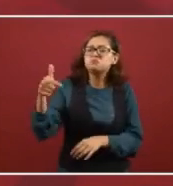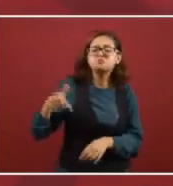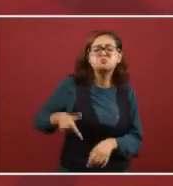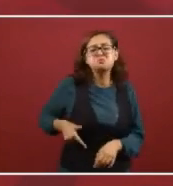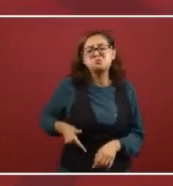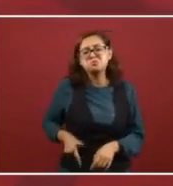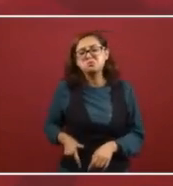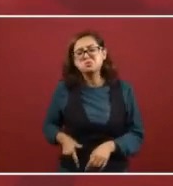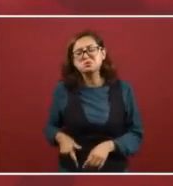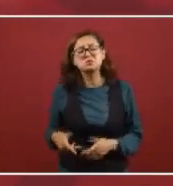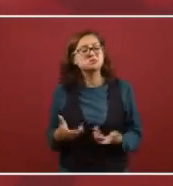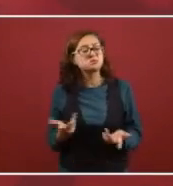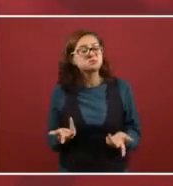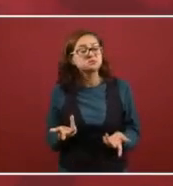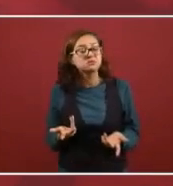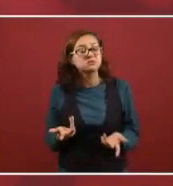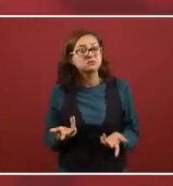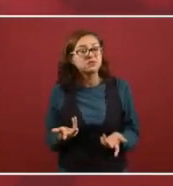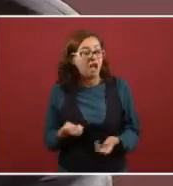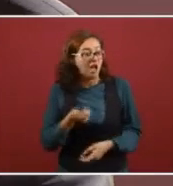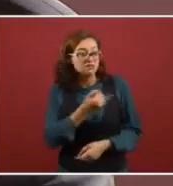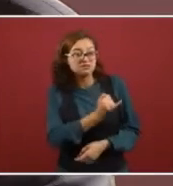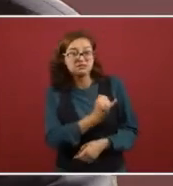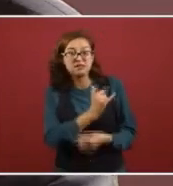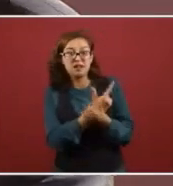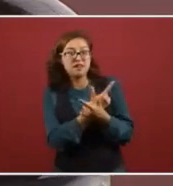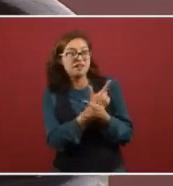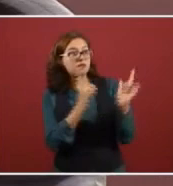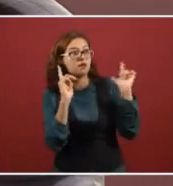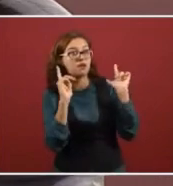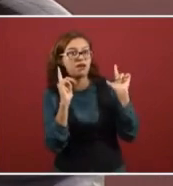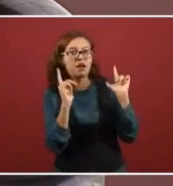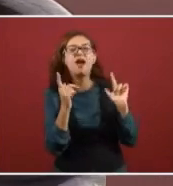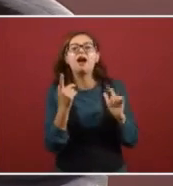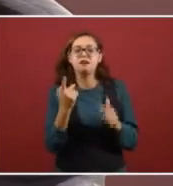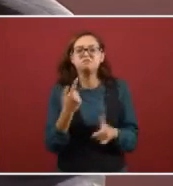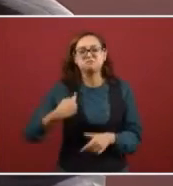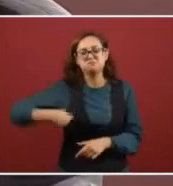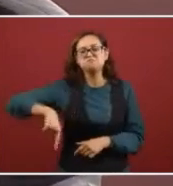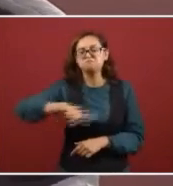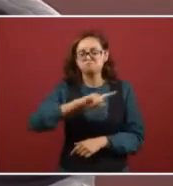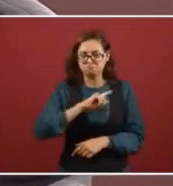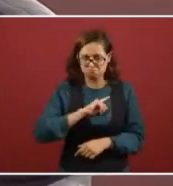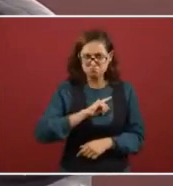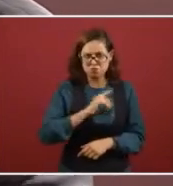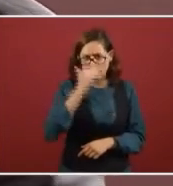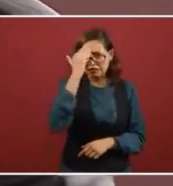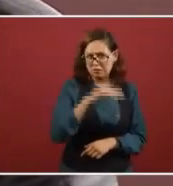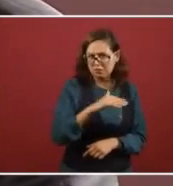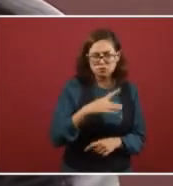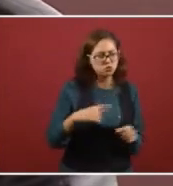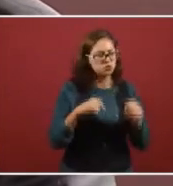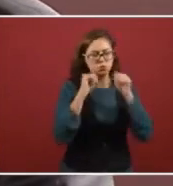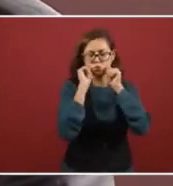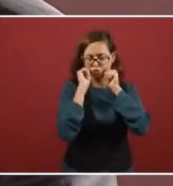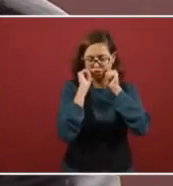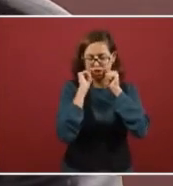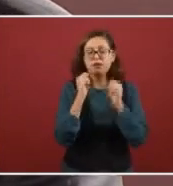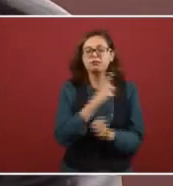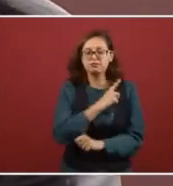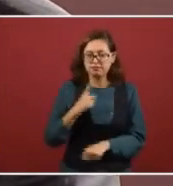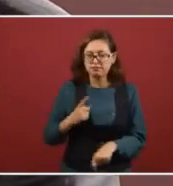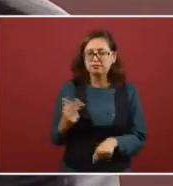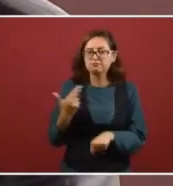But it's not just that we understand that, but it's our obligation to deal with